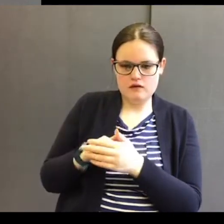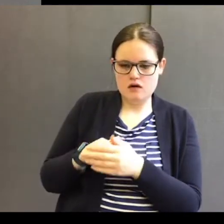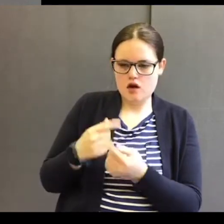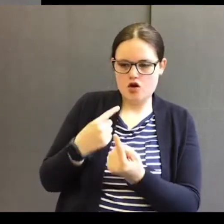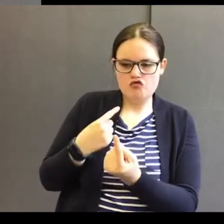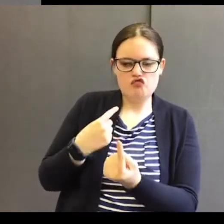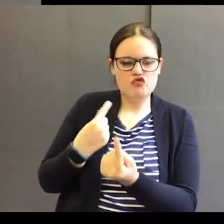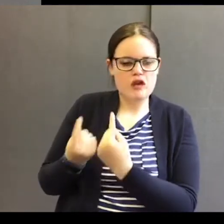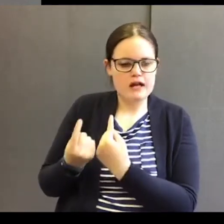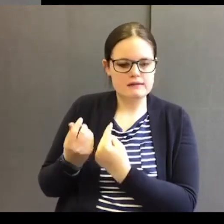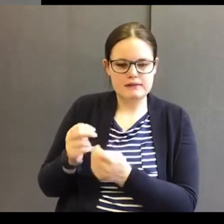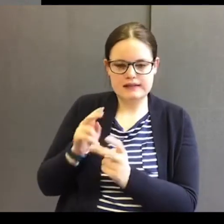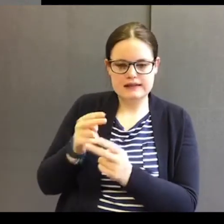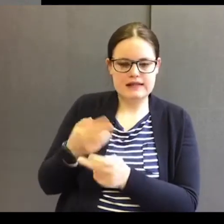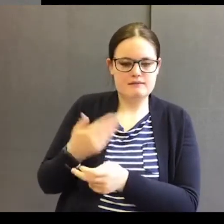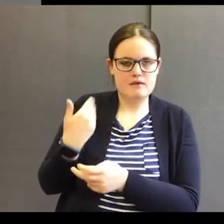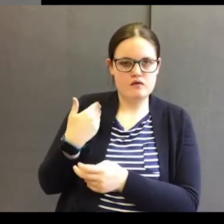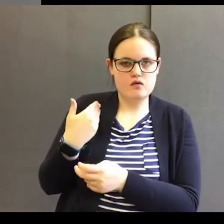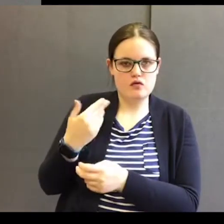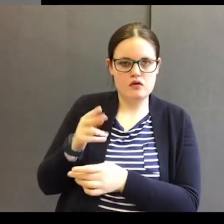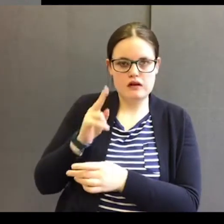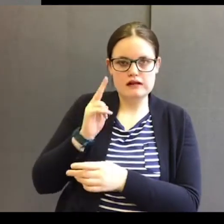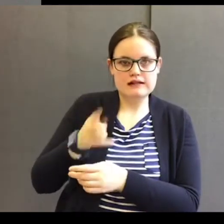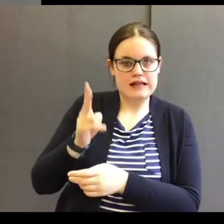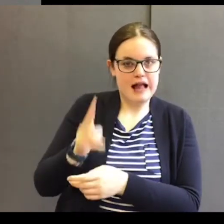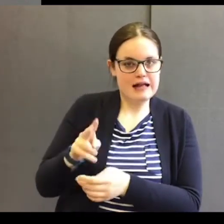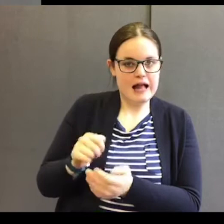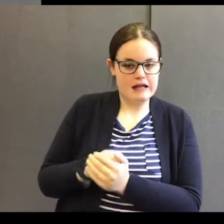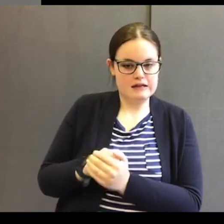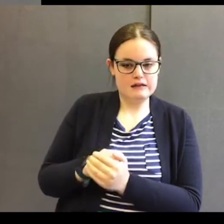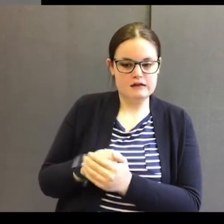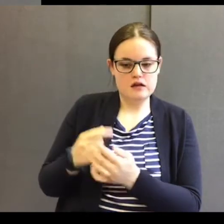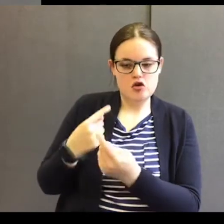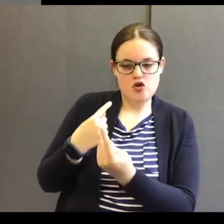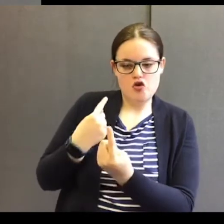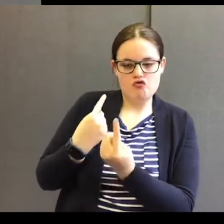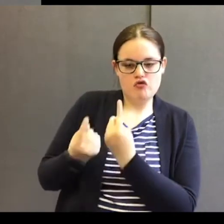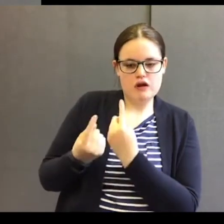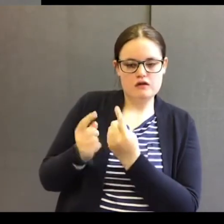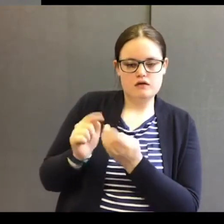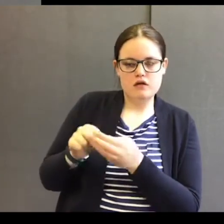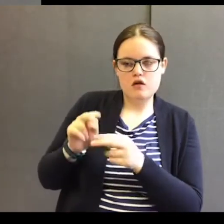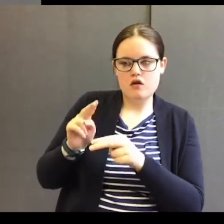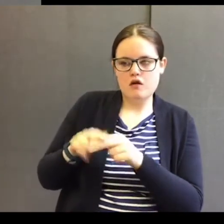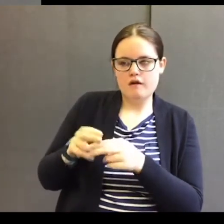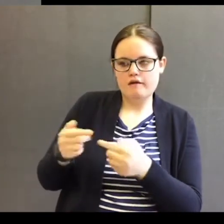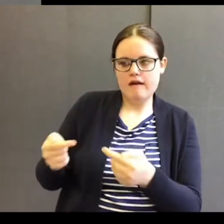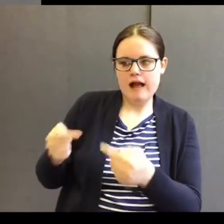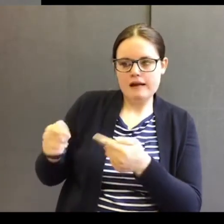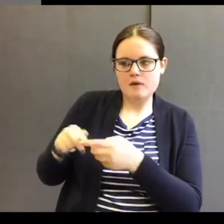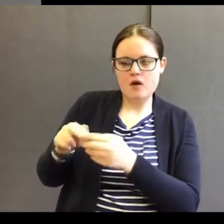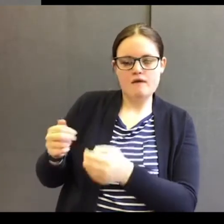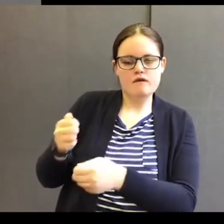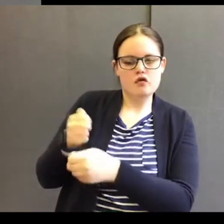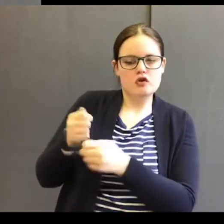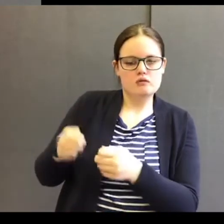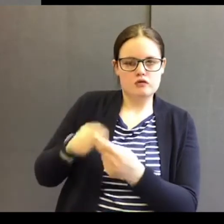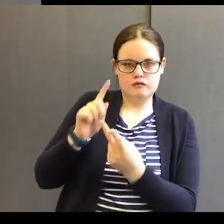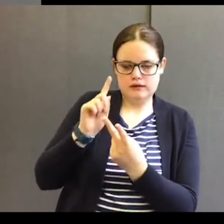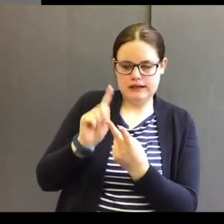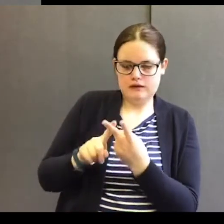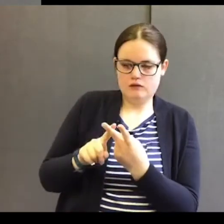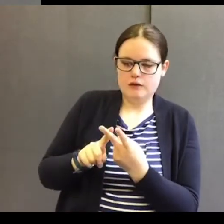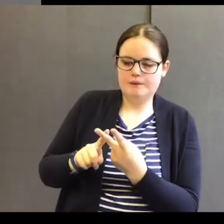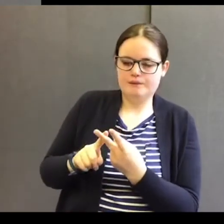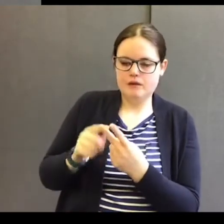The reaction. We've seen it before. We're going to see it again. The reaction of the enemies of the gospel.